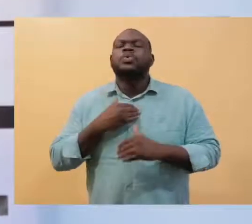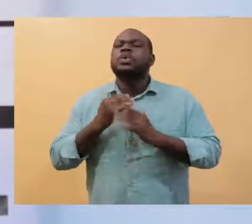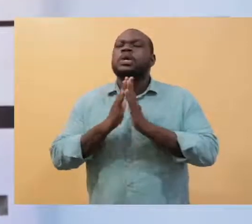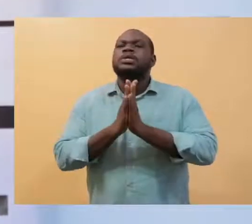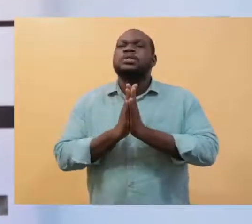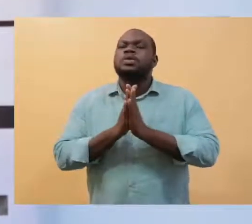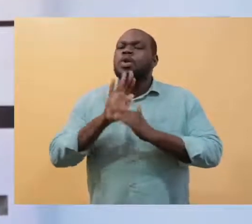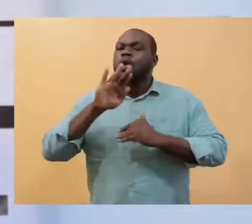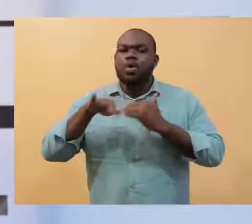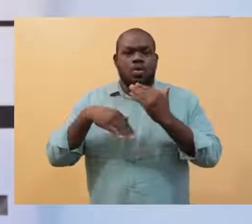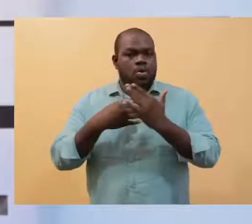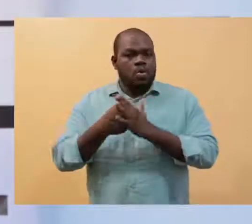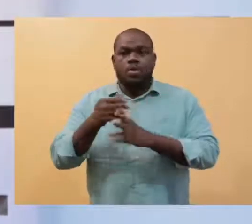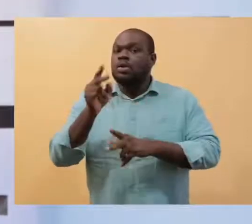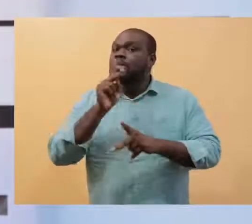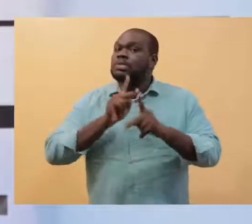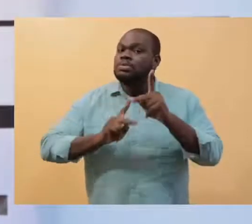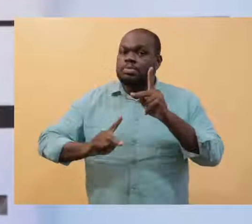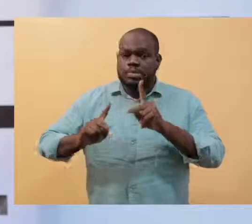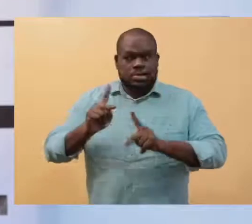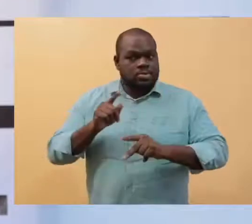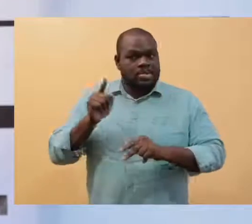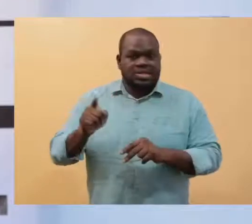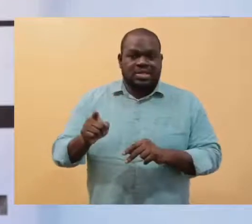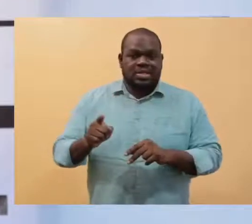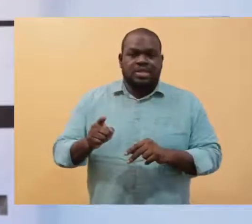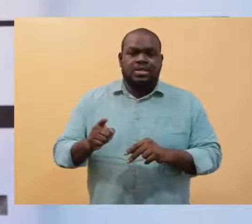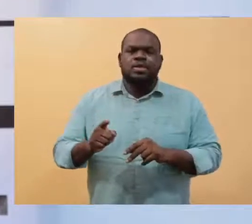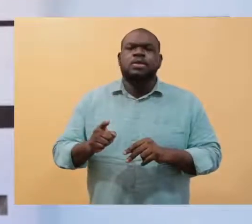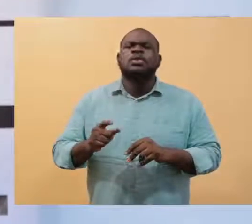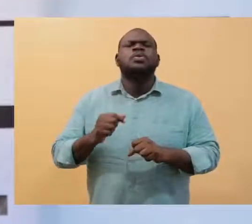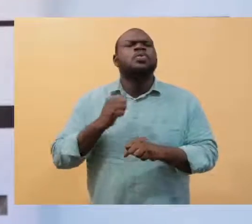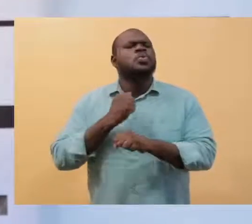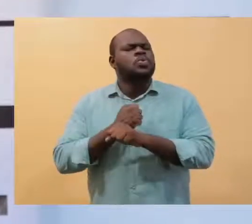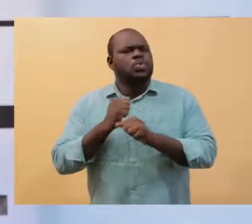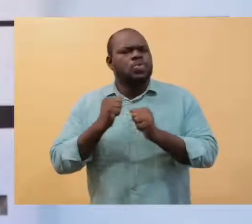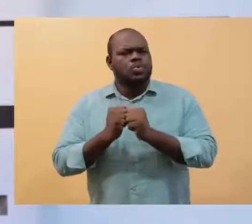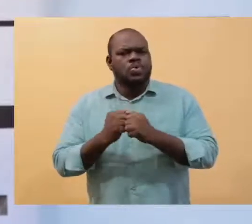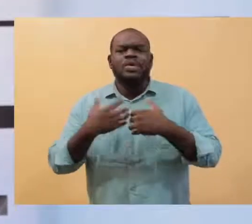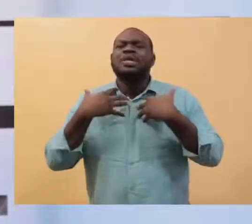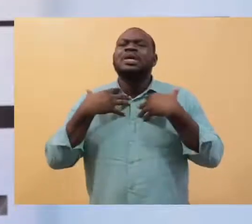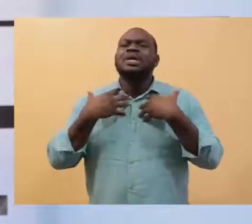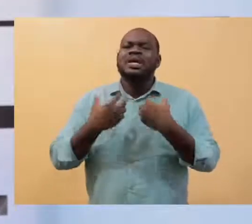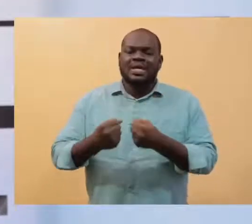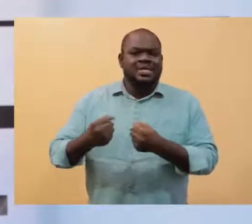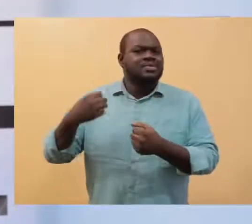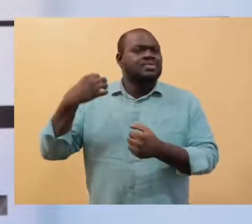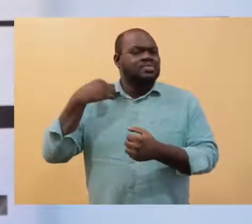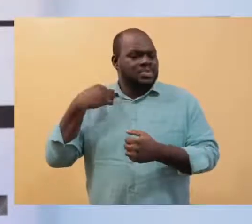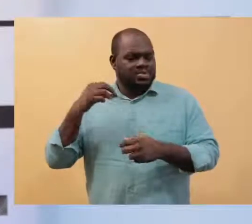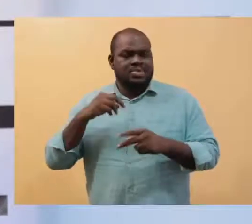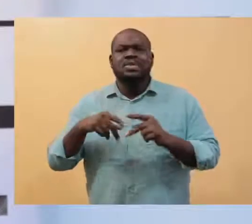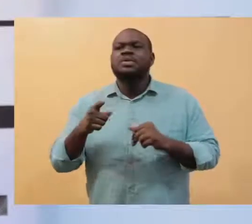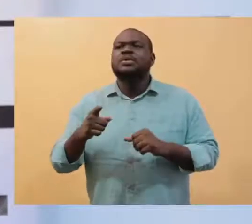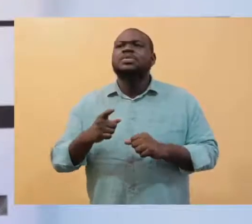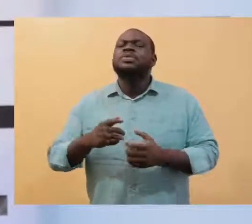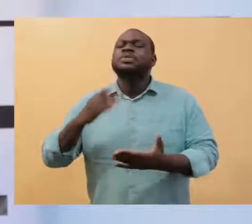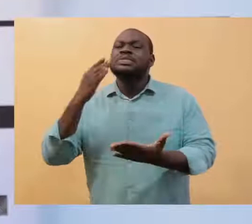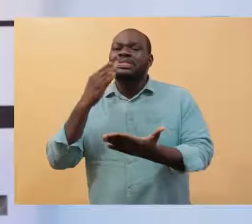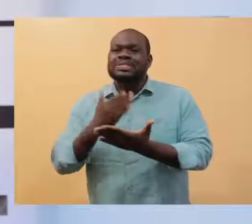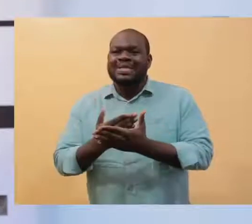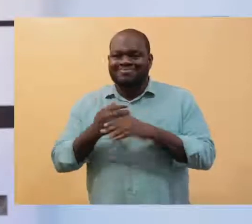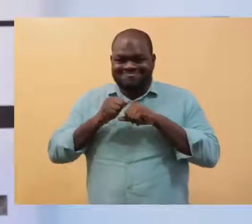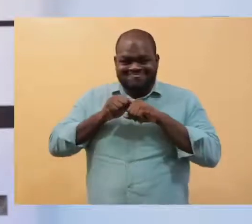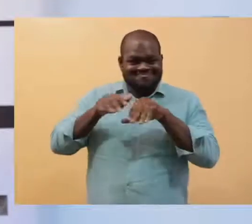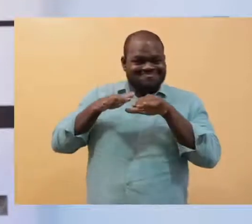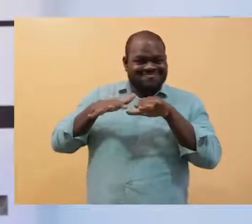on all residents to cooperate with the health officials as we work to contain the spread of the disease in your communities.